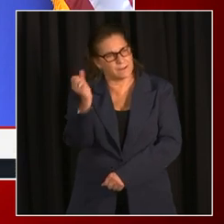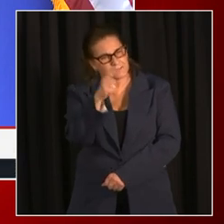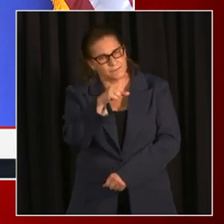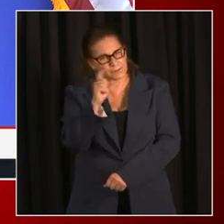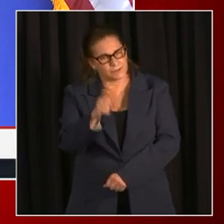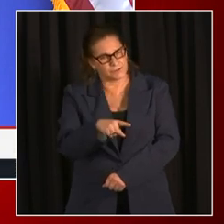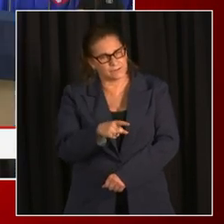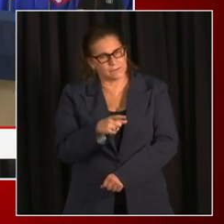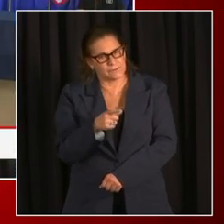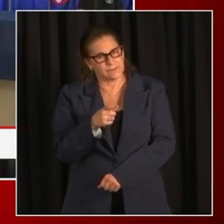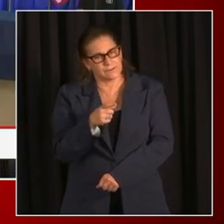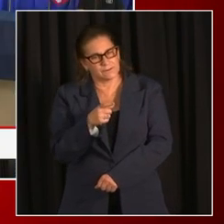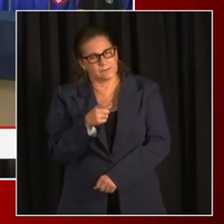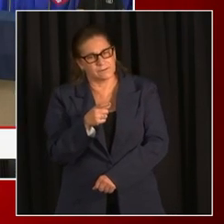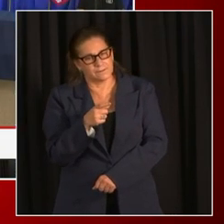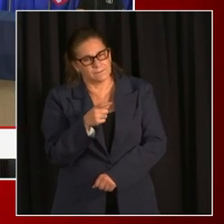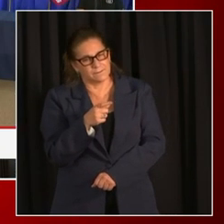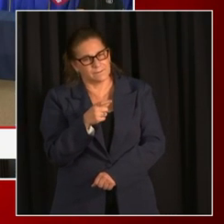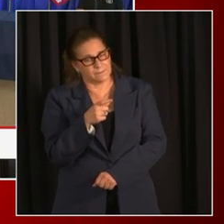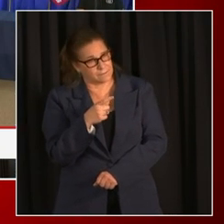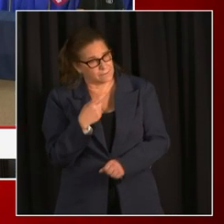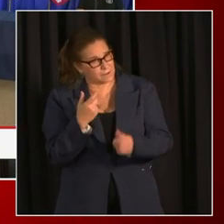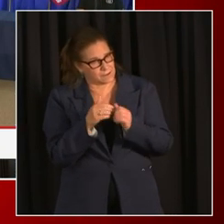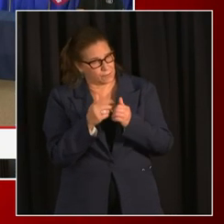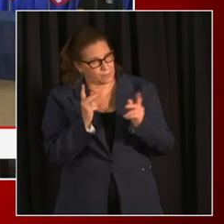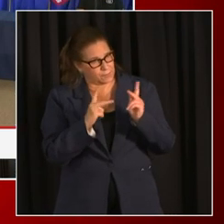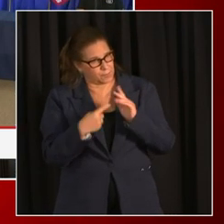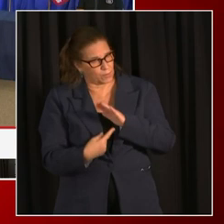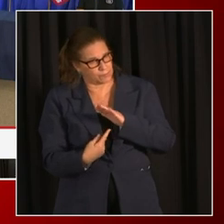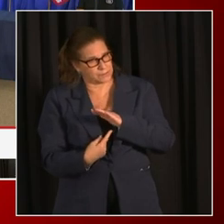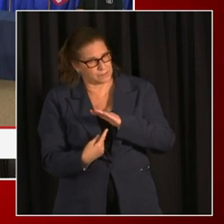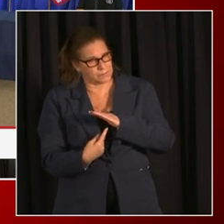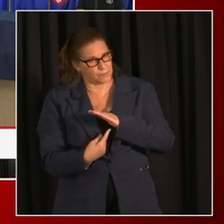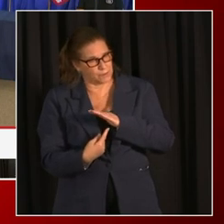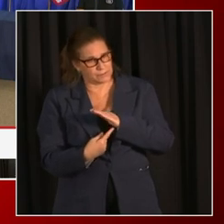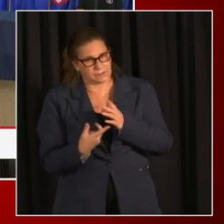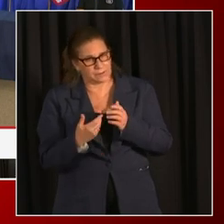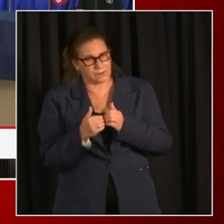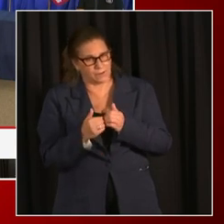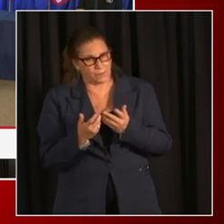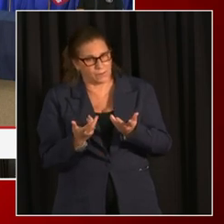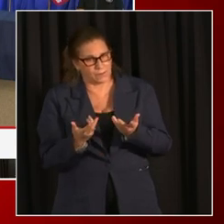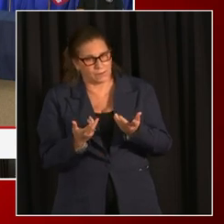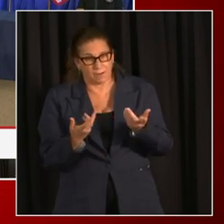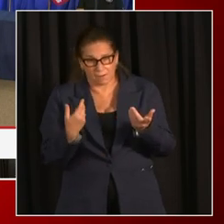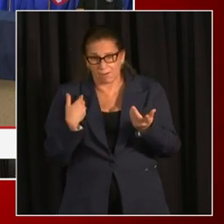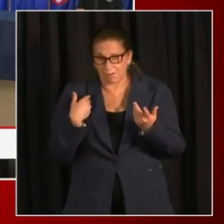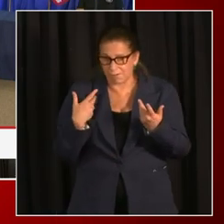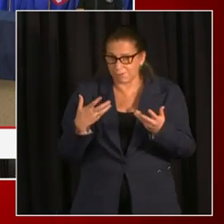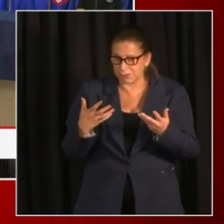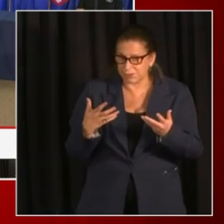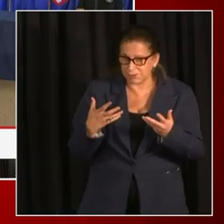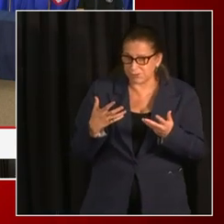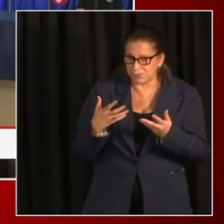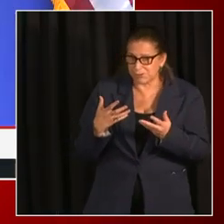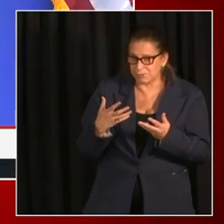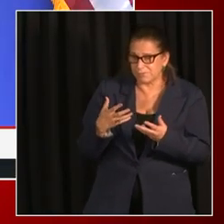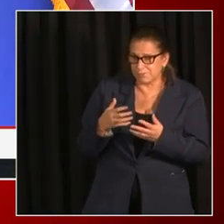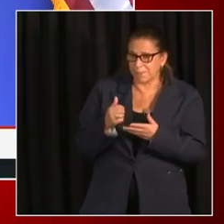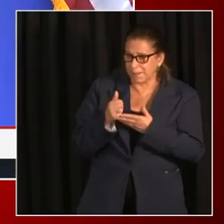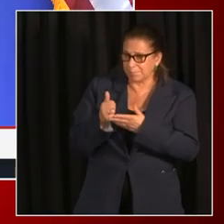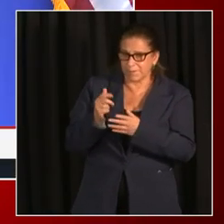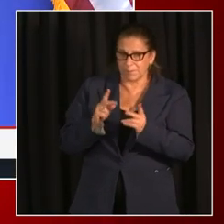to ensure that people do quarantine? 'Cause that's most effective. So we have done quite a bit of things. We issued